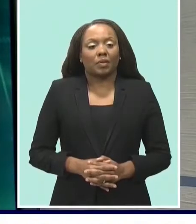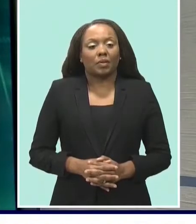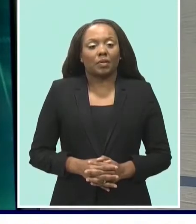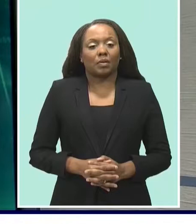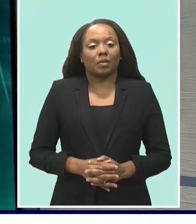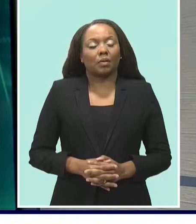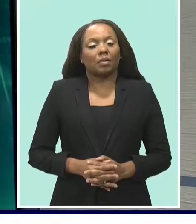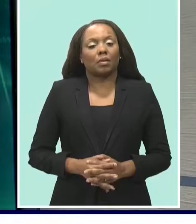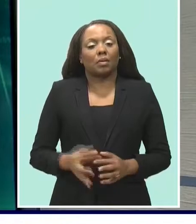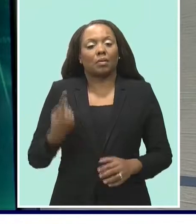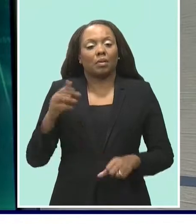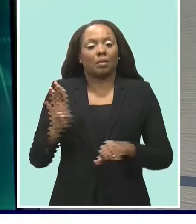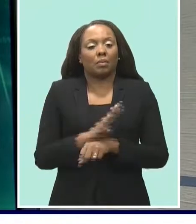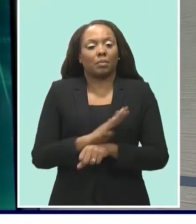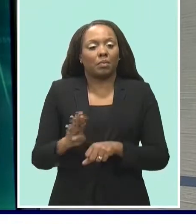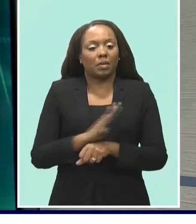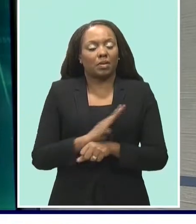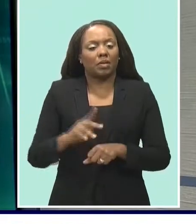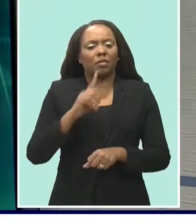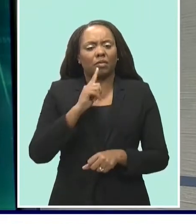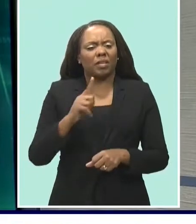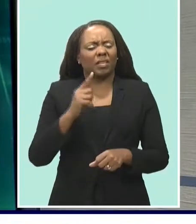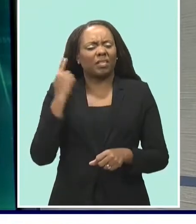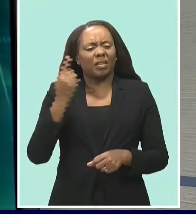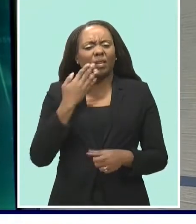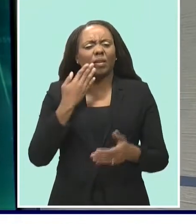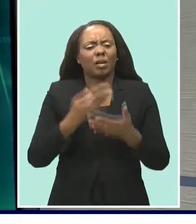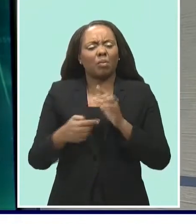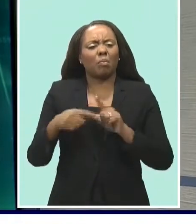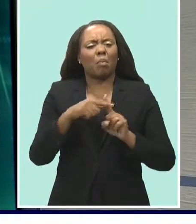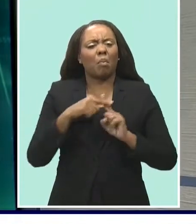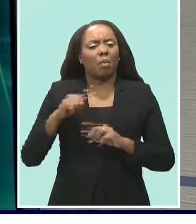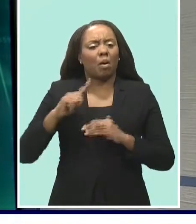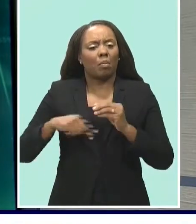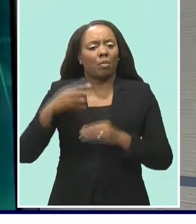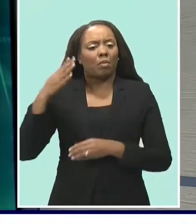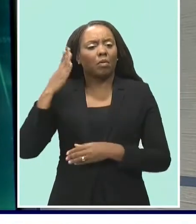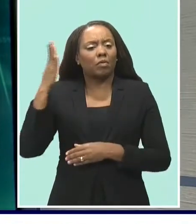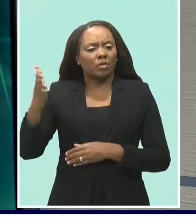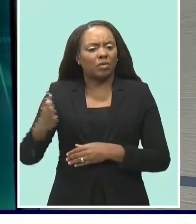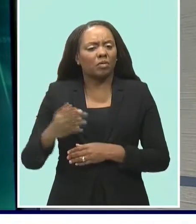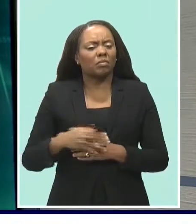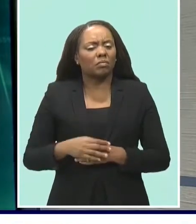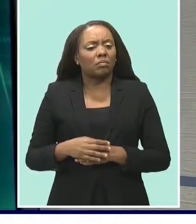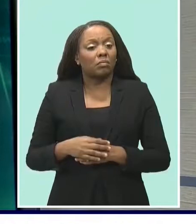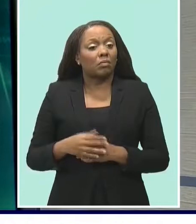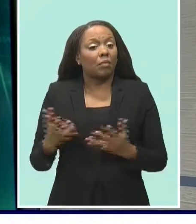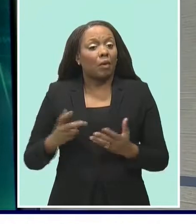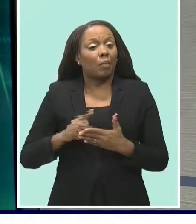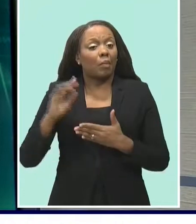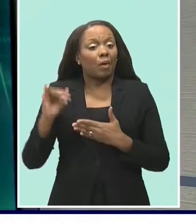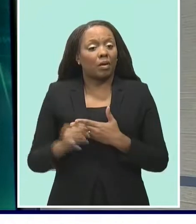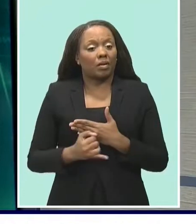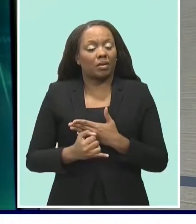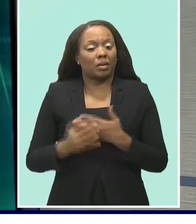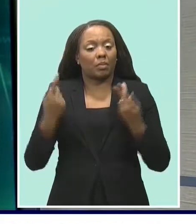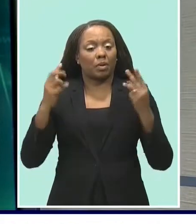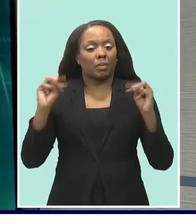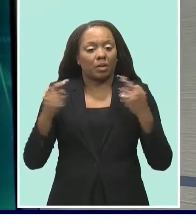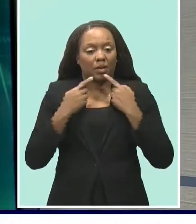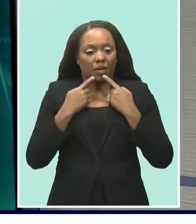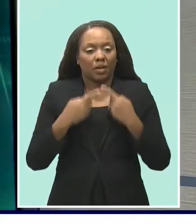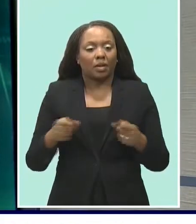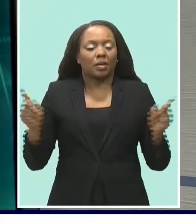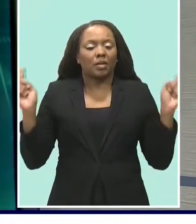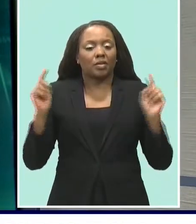one local business is optimistic about the various projects expected to come on stream this year, as announced by Prime Minister Mia Motley in